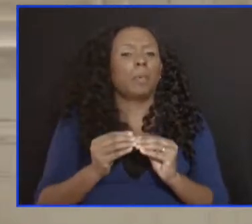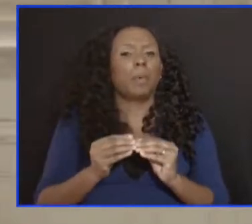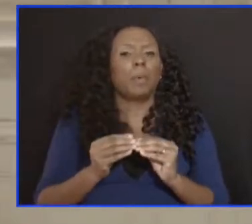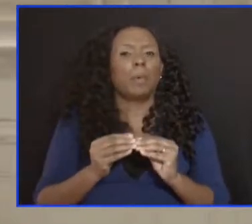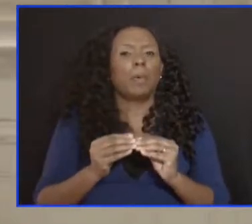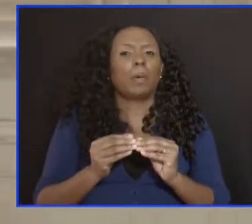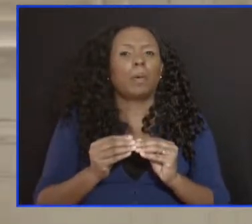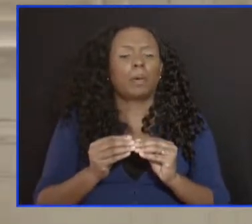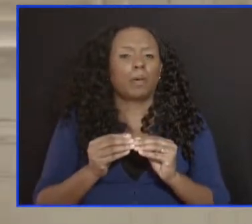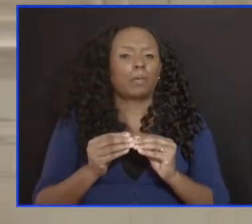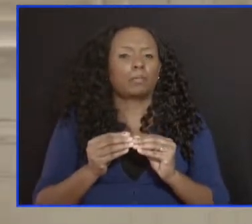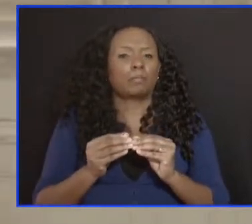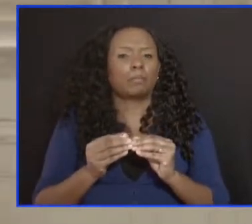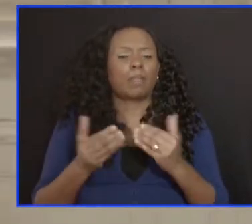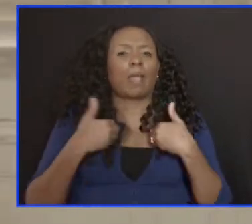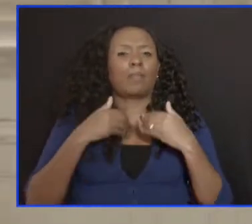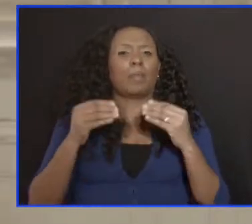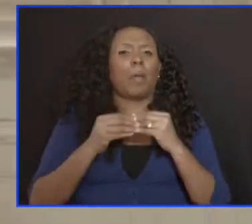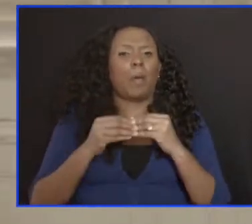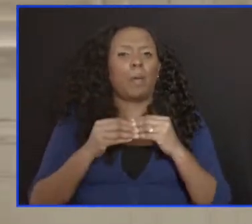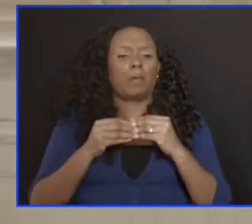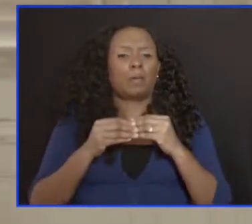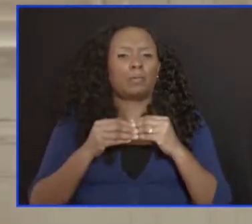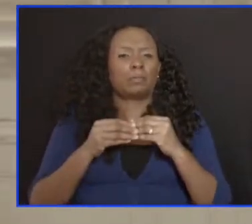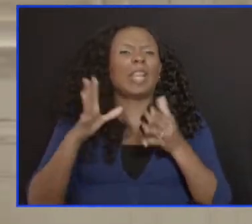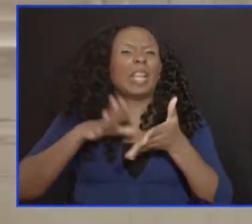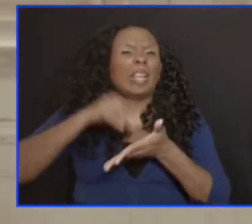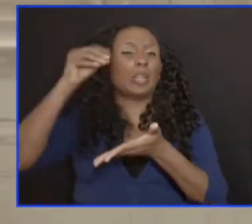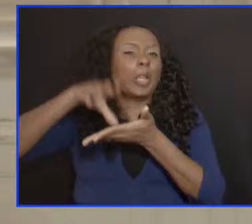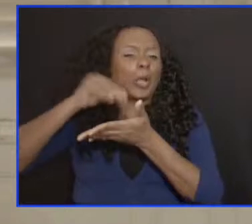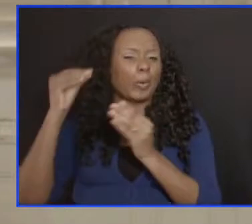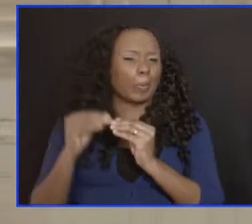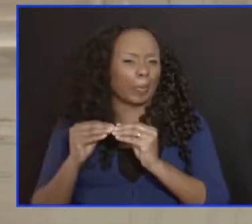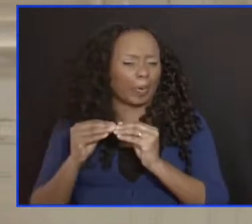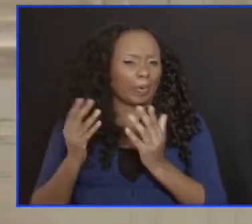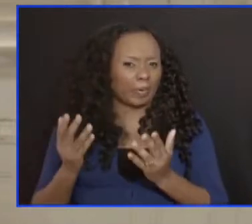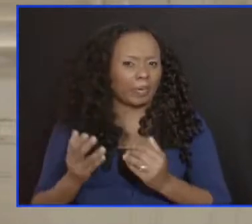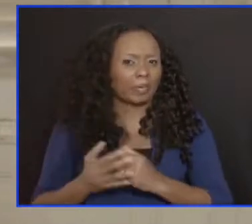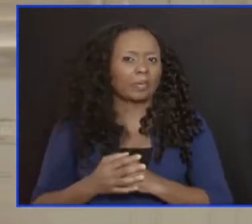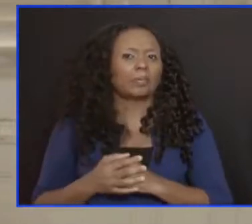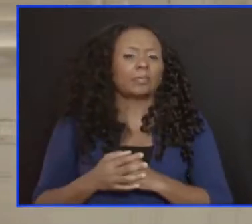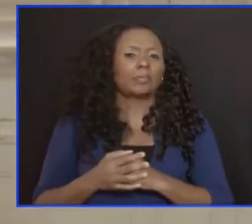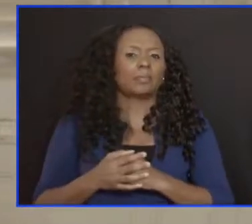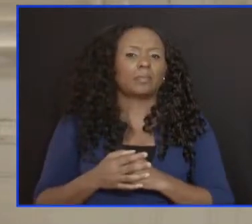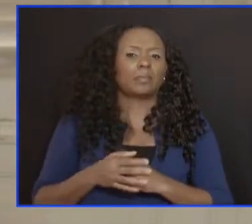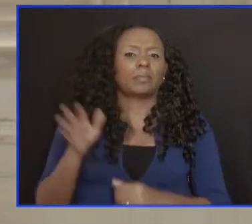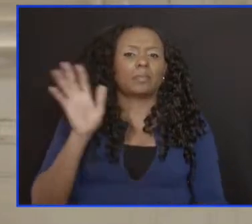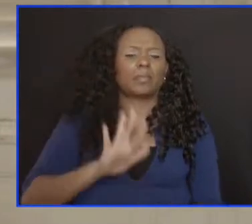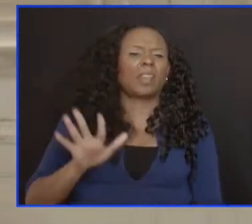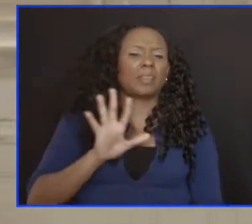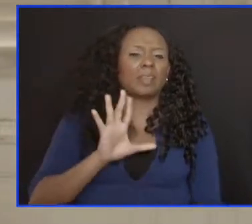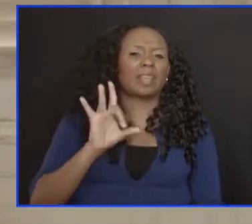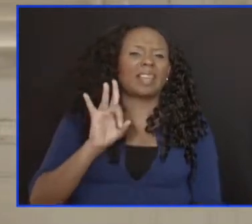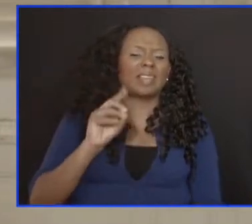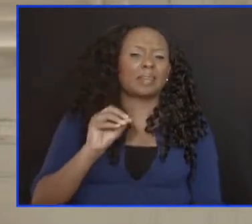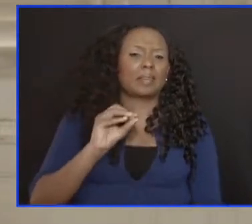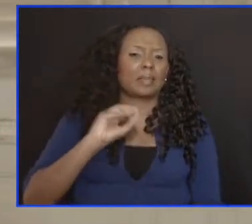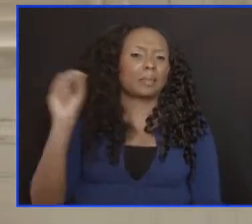represent ourselves. I would chance to say that almost 80%